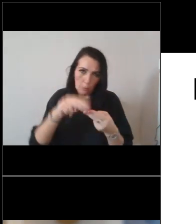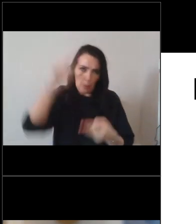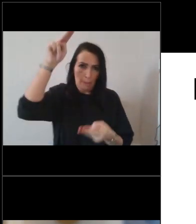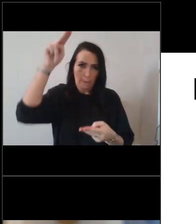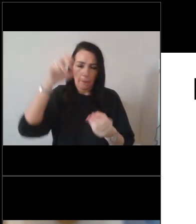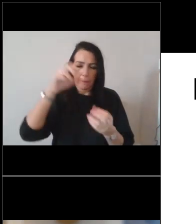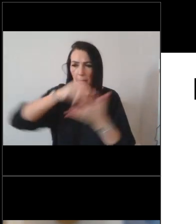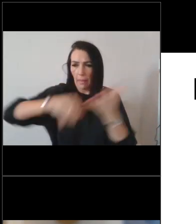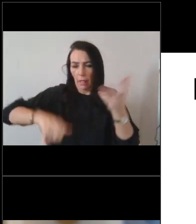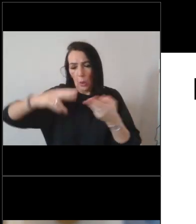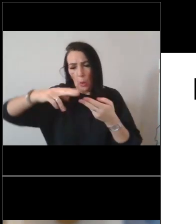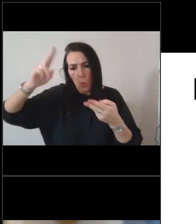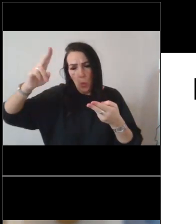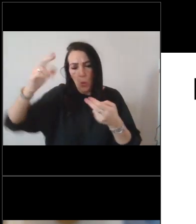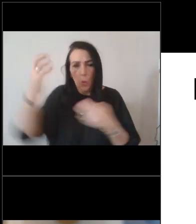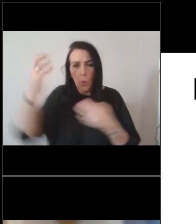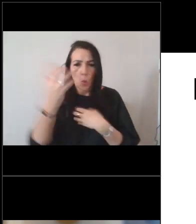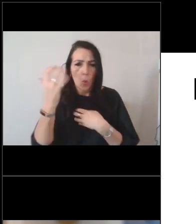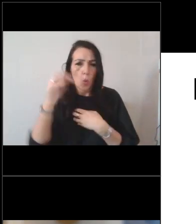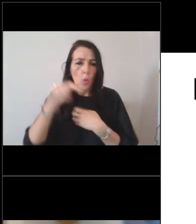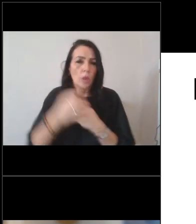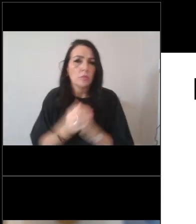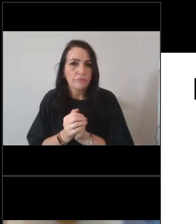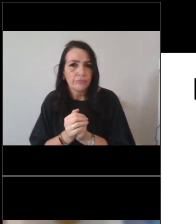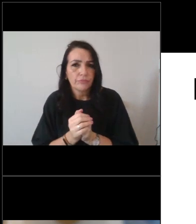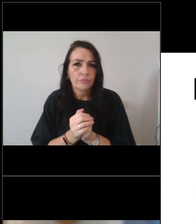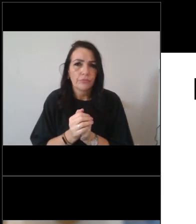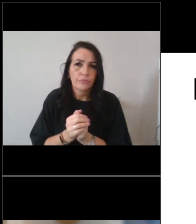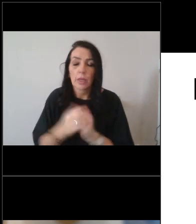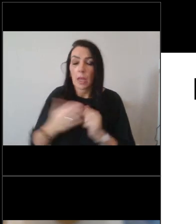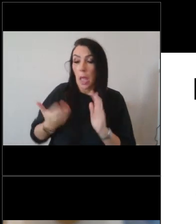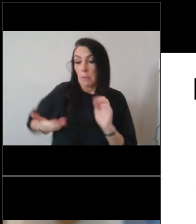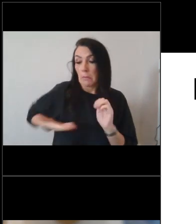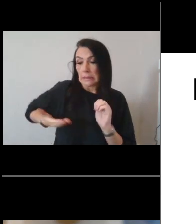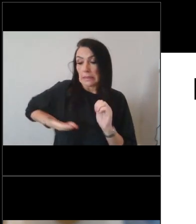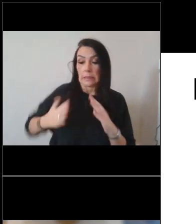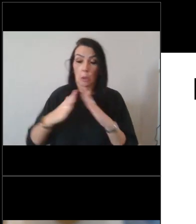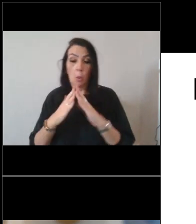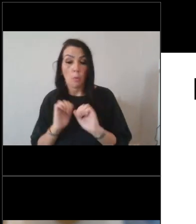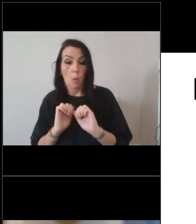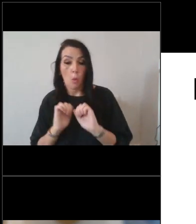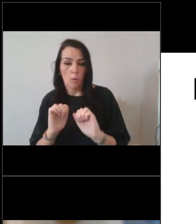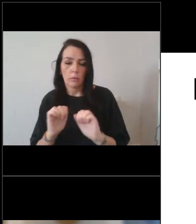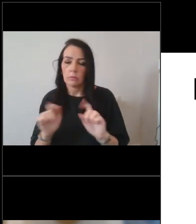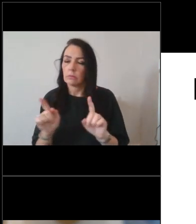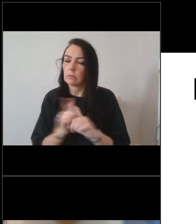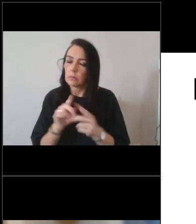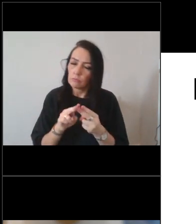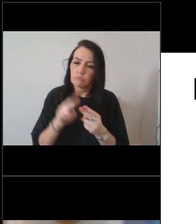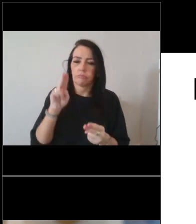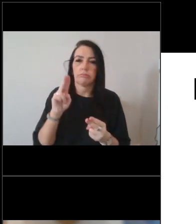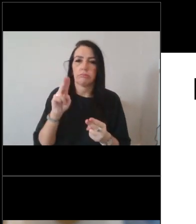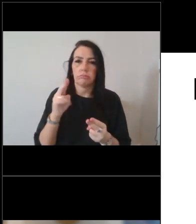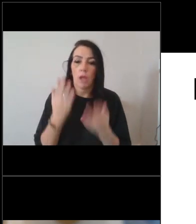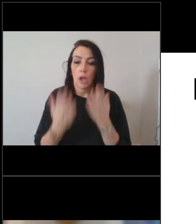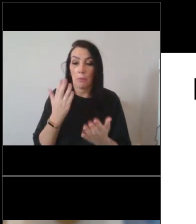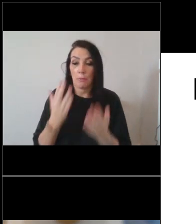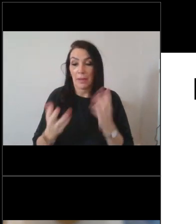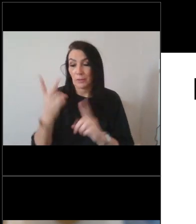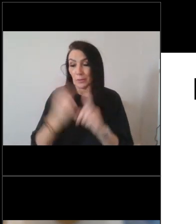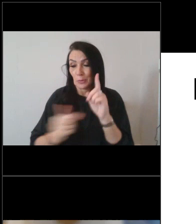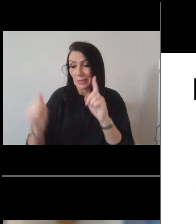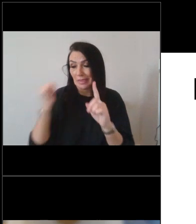experiencing. It's been costing householders and businesses more for heat and electricity than it did just a couple of